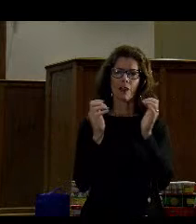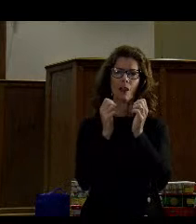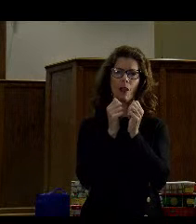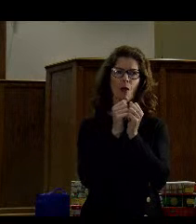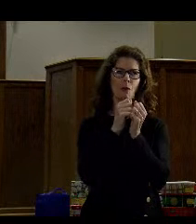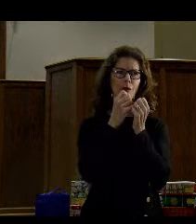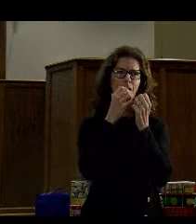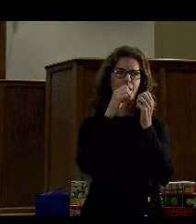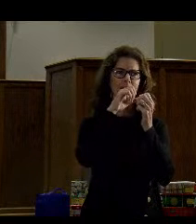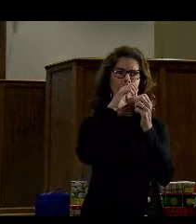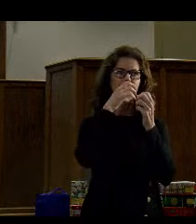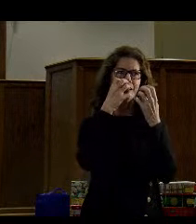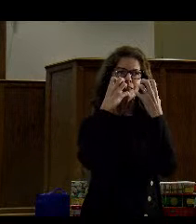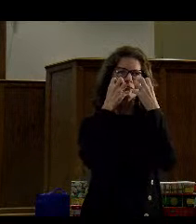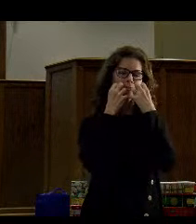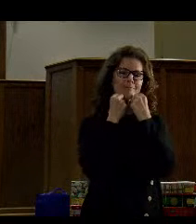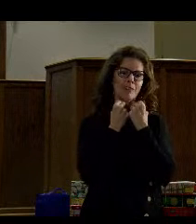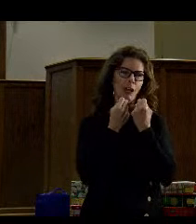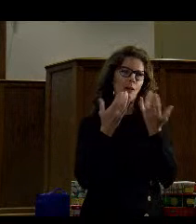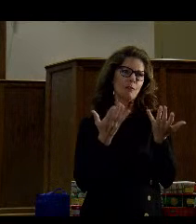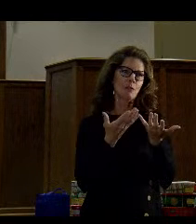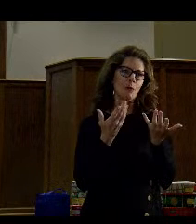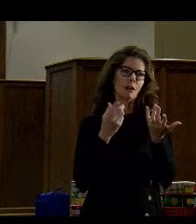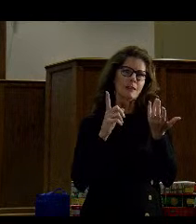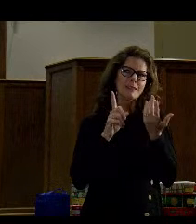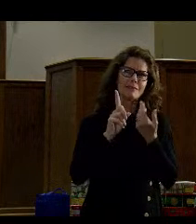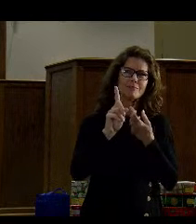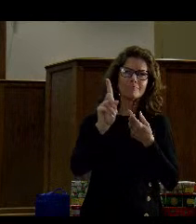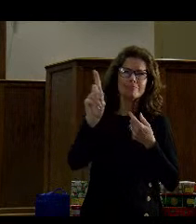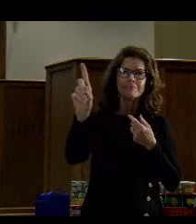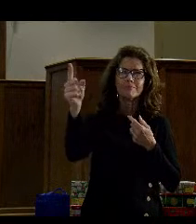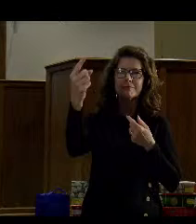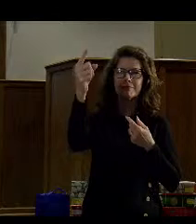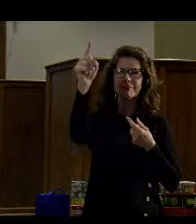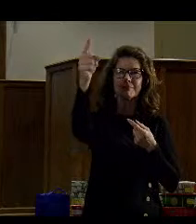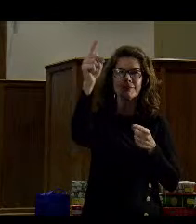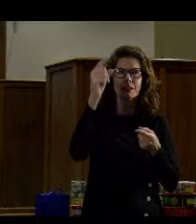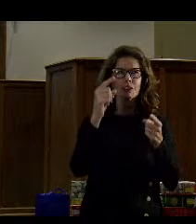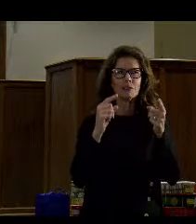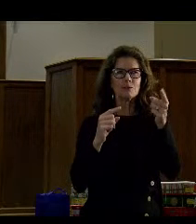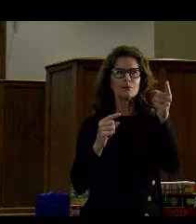was far away. In